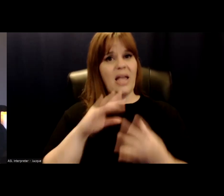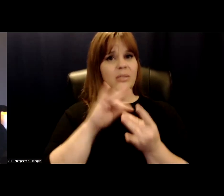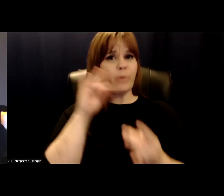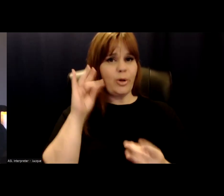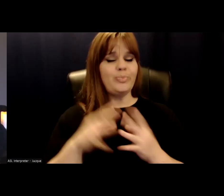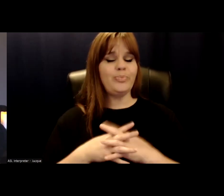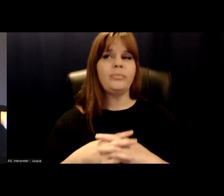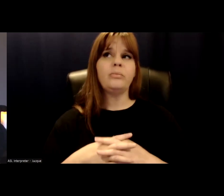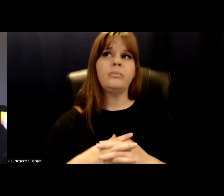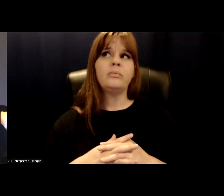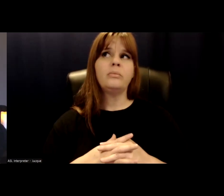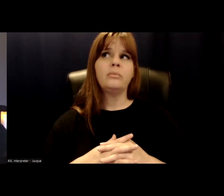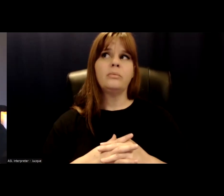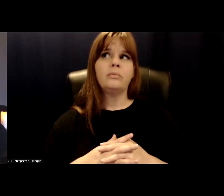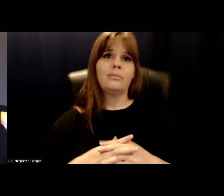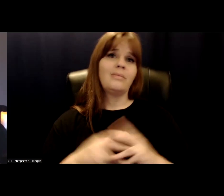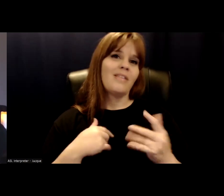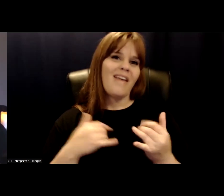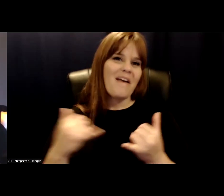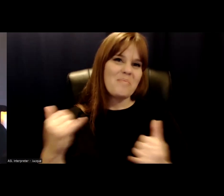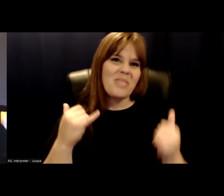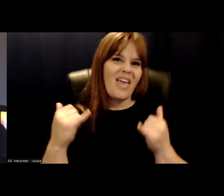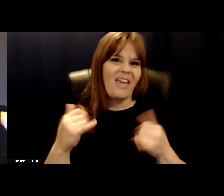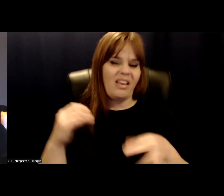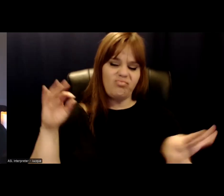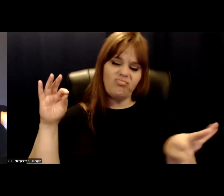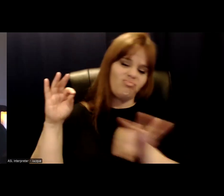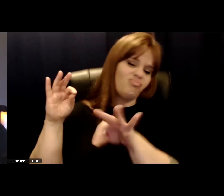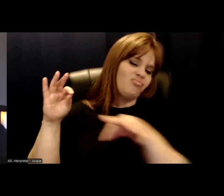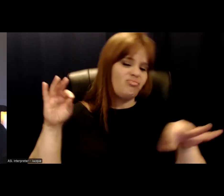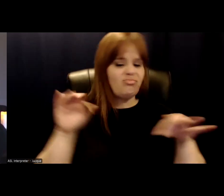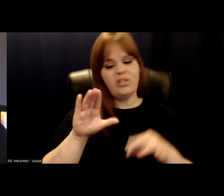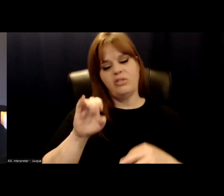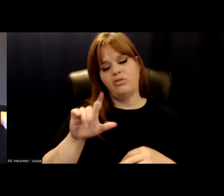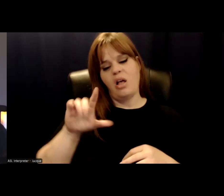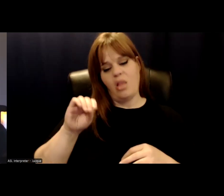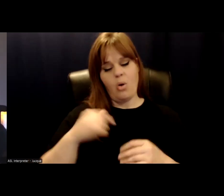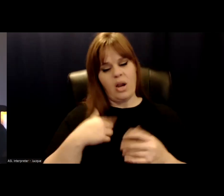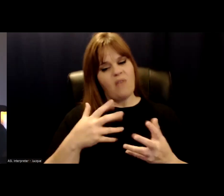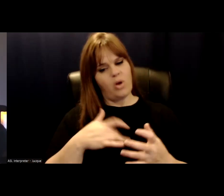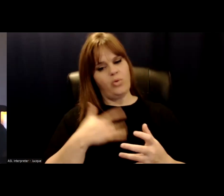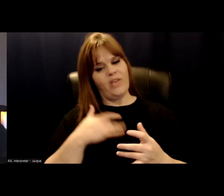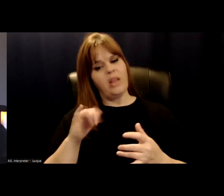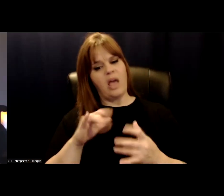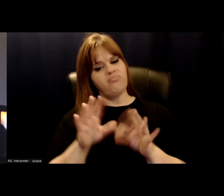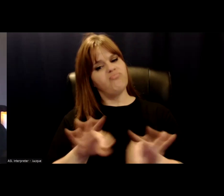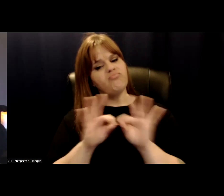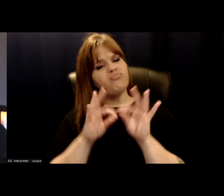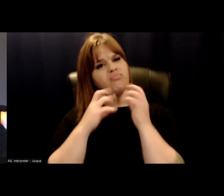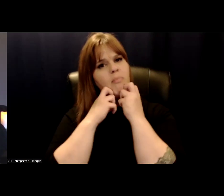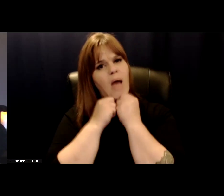I play the cello, and I've always wanted to feel somehow that it matters. But